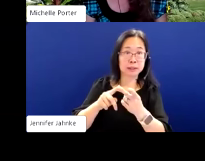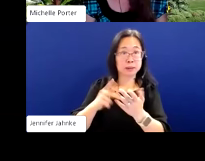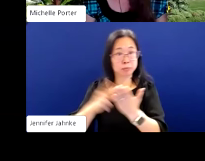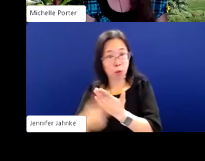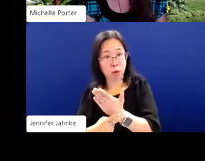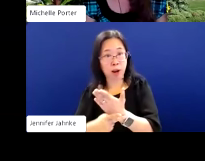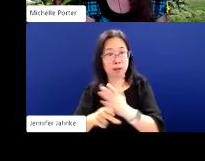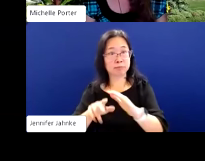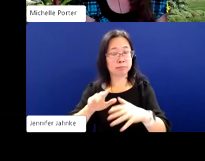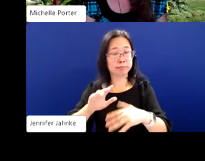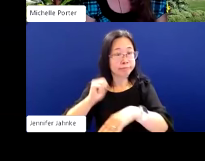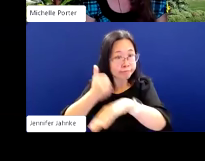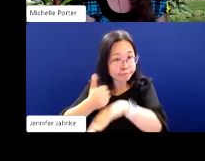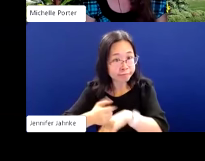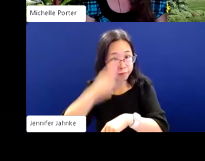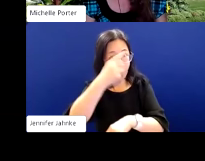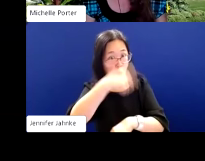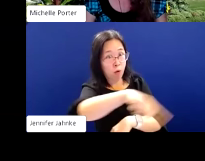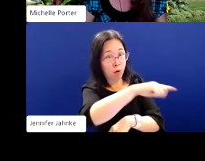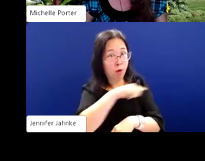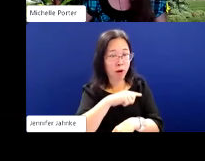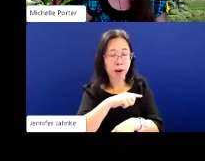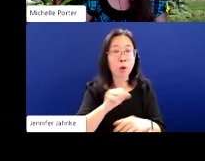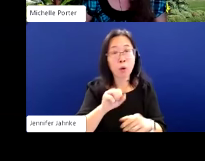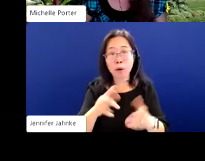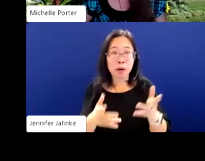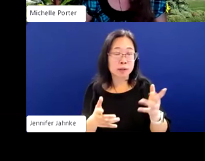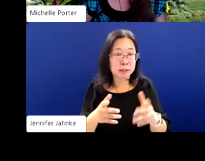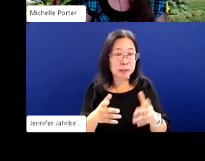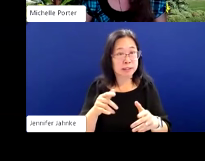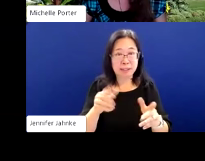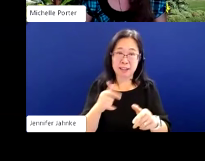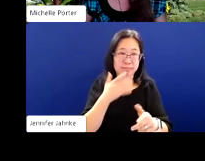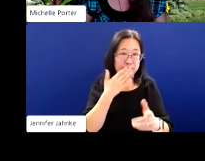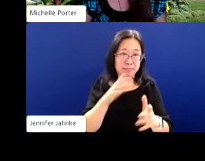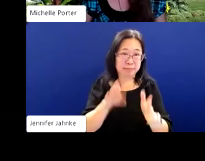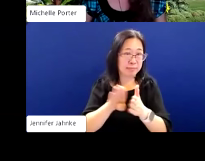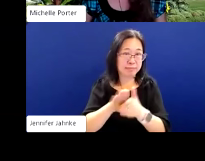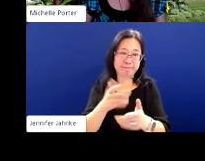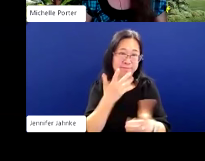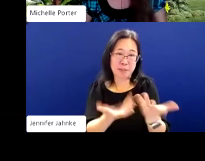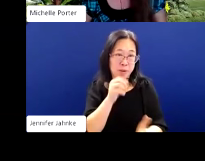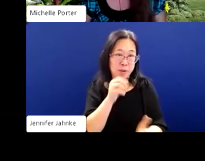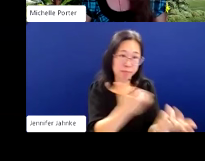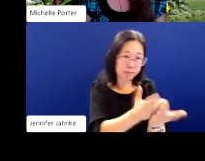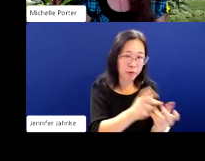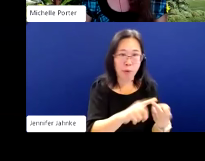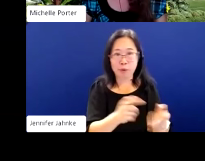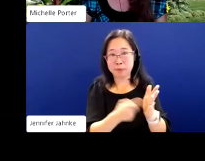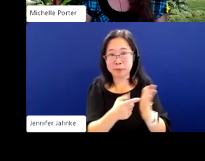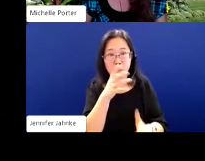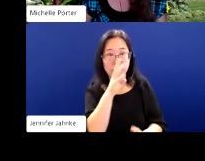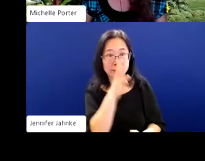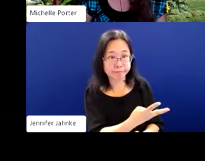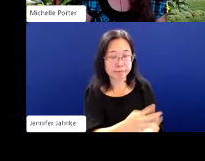or just even ones that completely ignore older people. There might be lack of